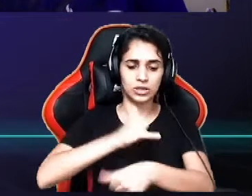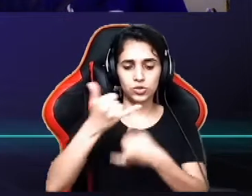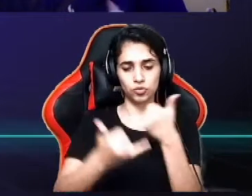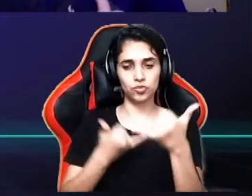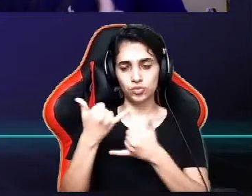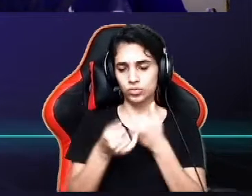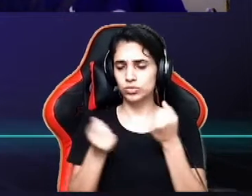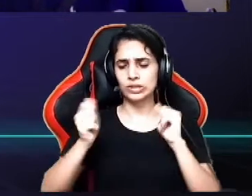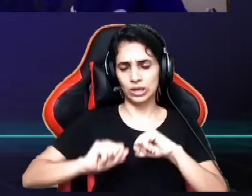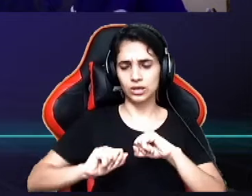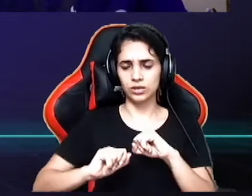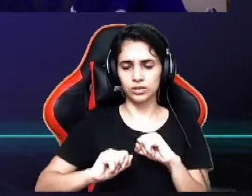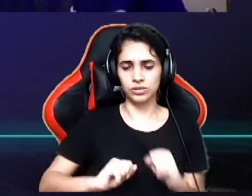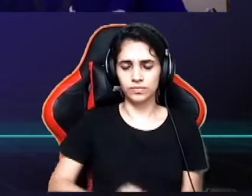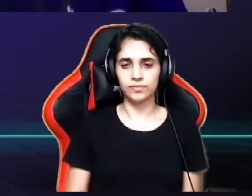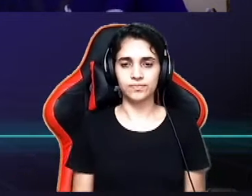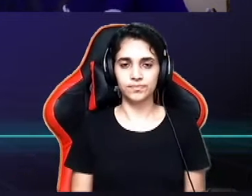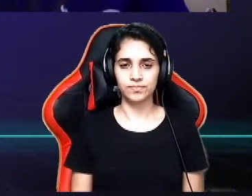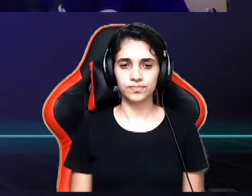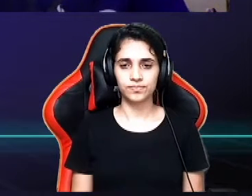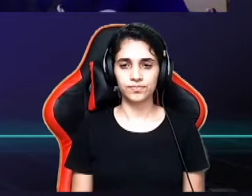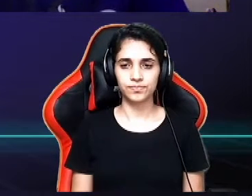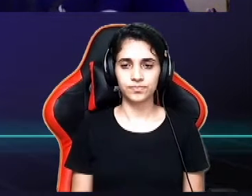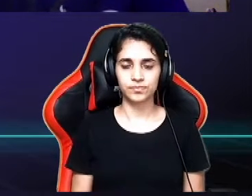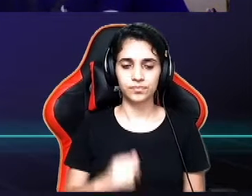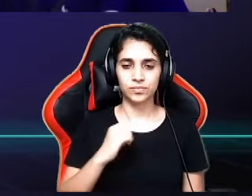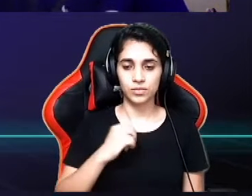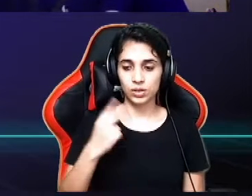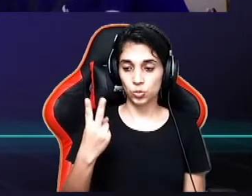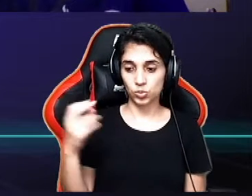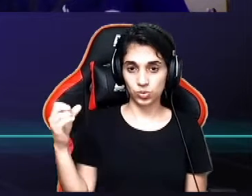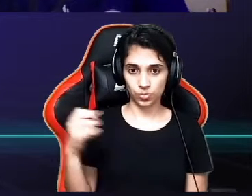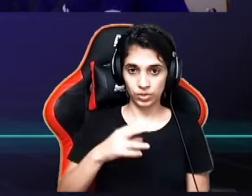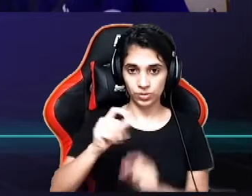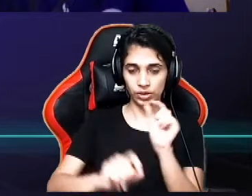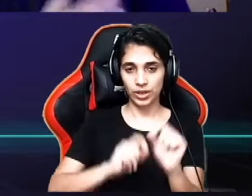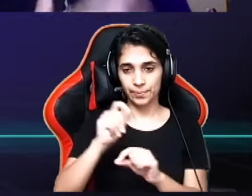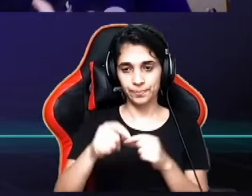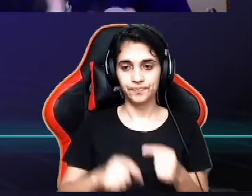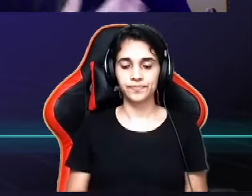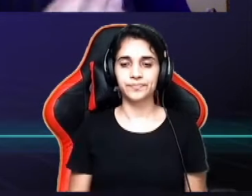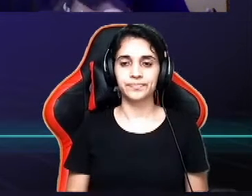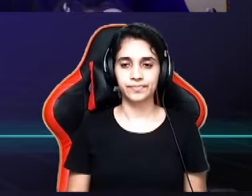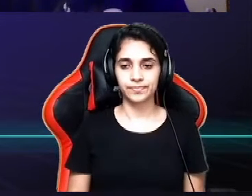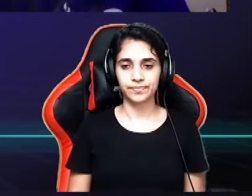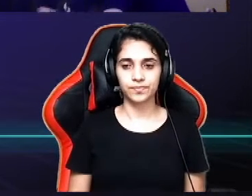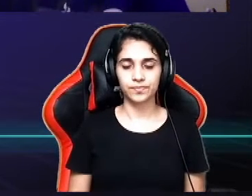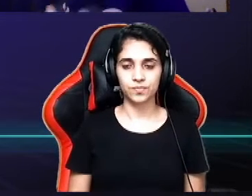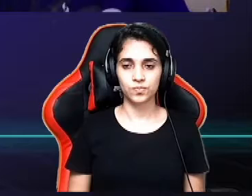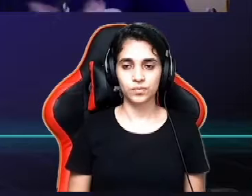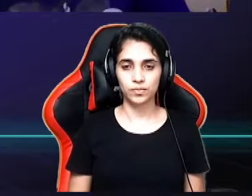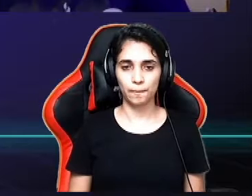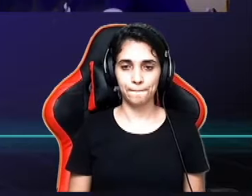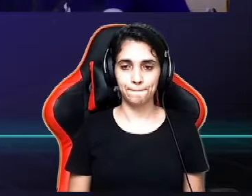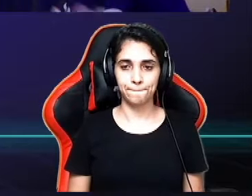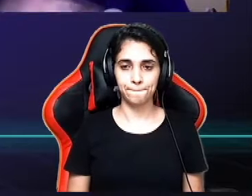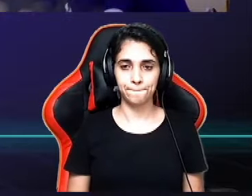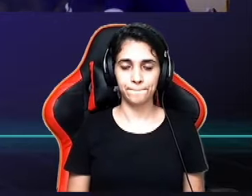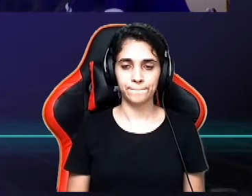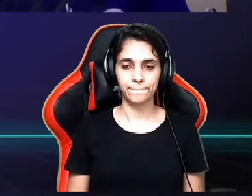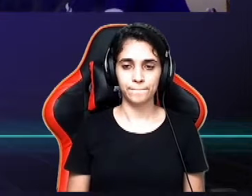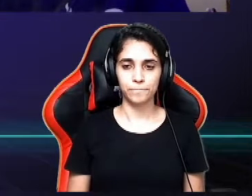your strategy, your in-game strategy. We bring two new bits that we